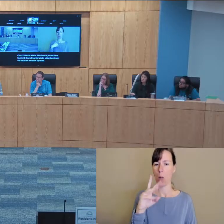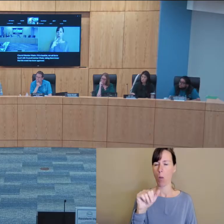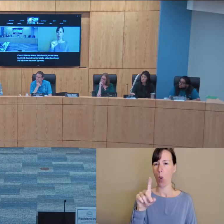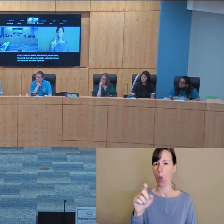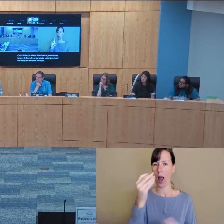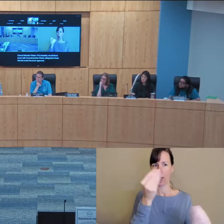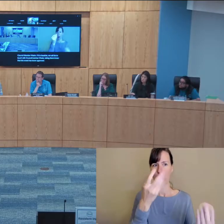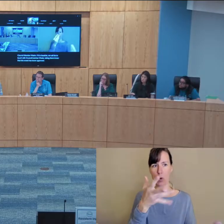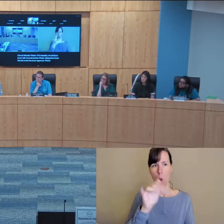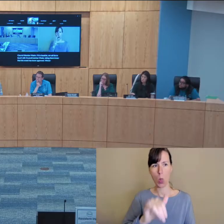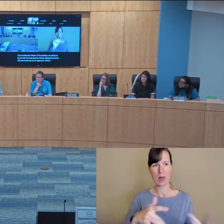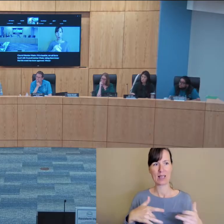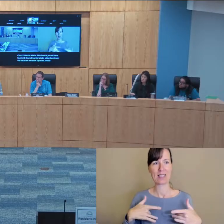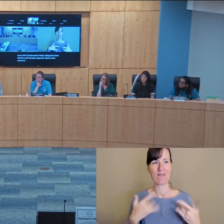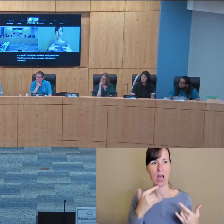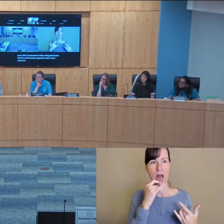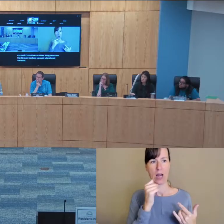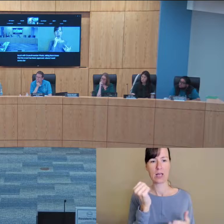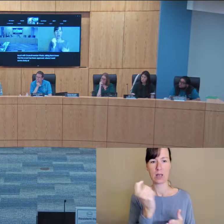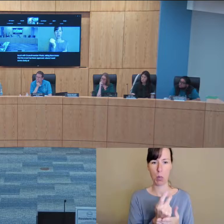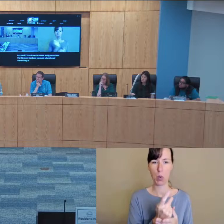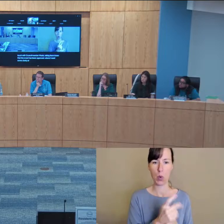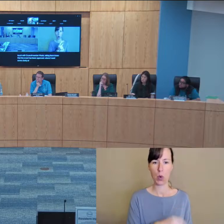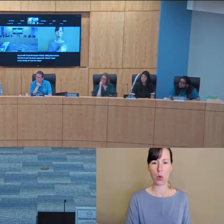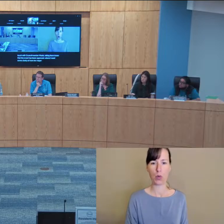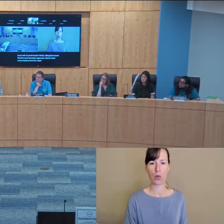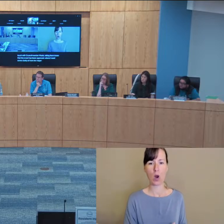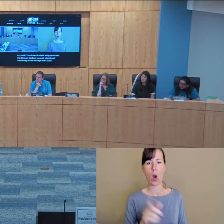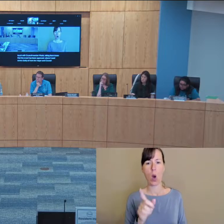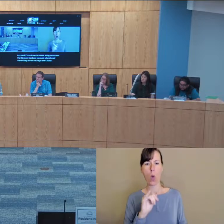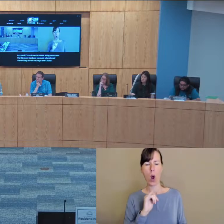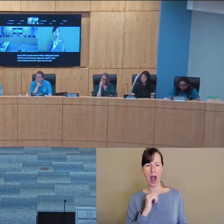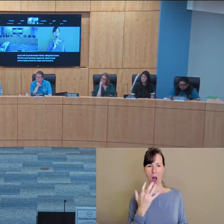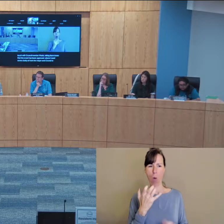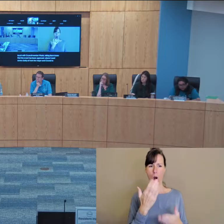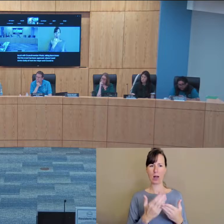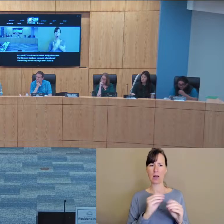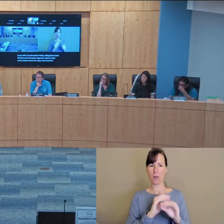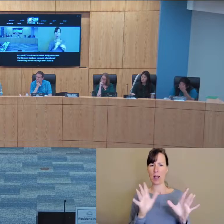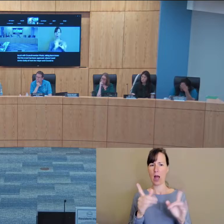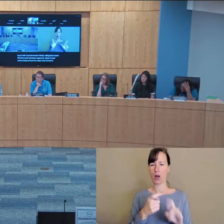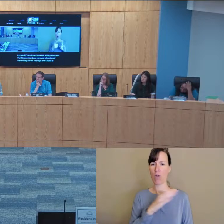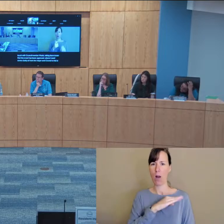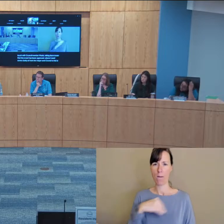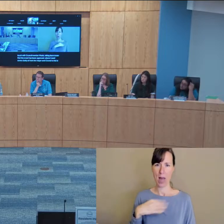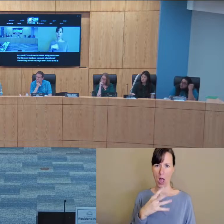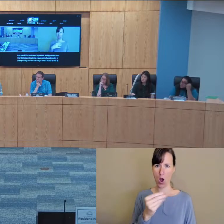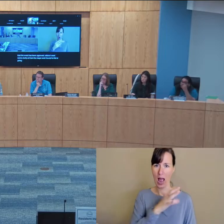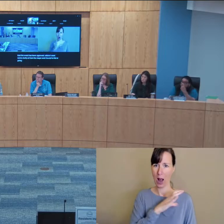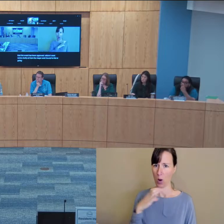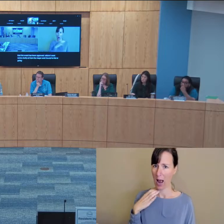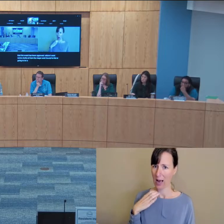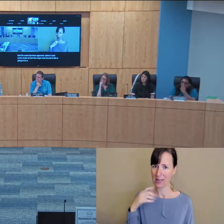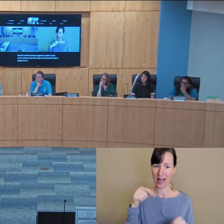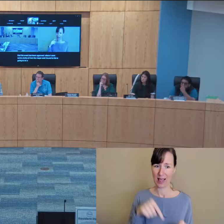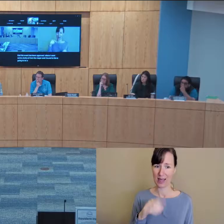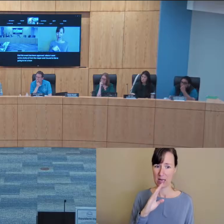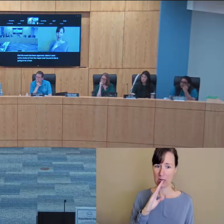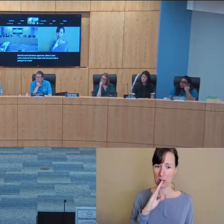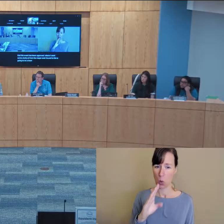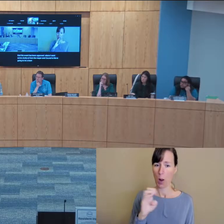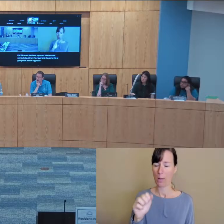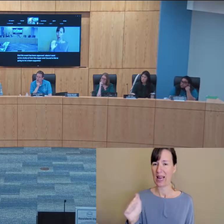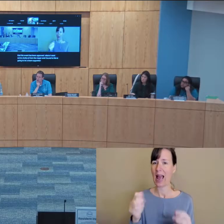Where I want some clarity from the mayor and council is, this is going to be a town-supported